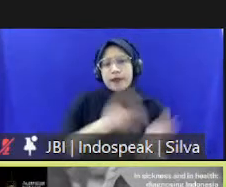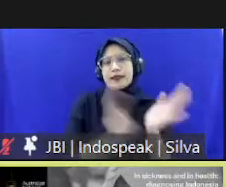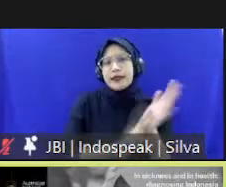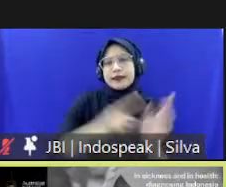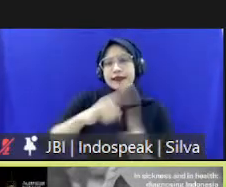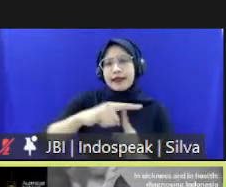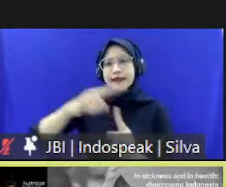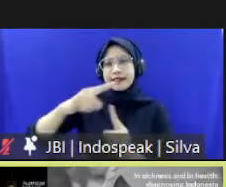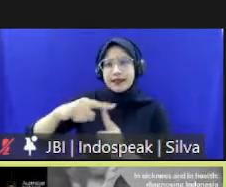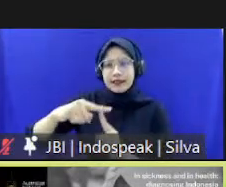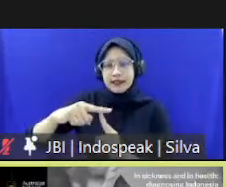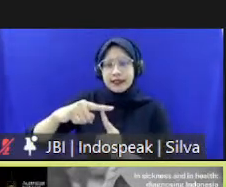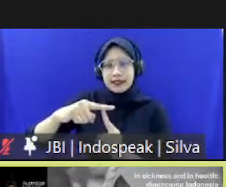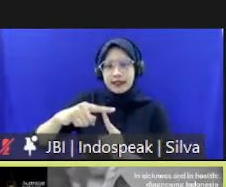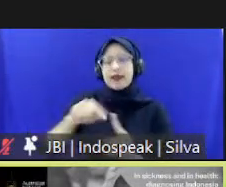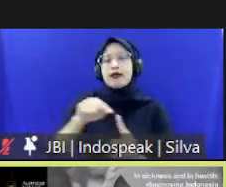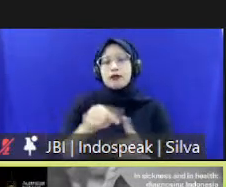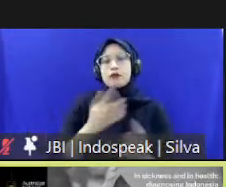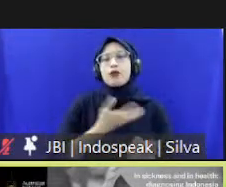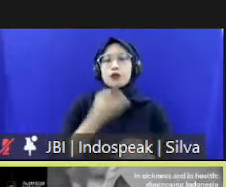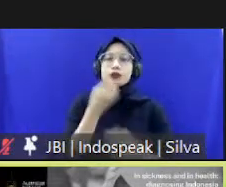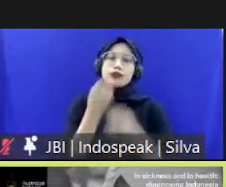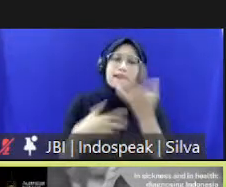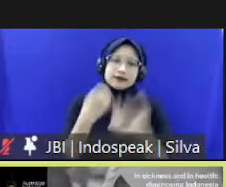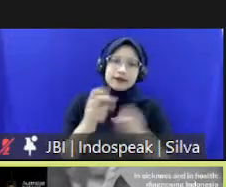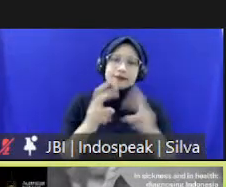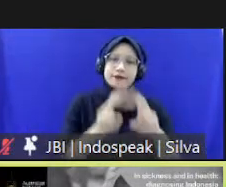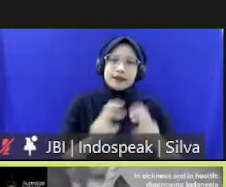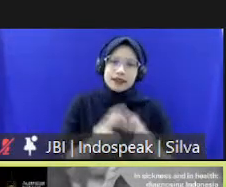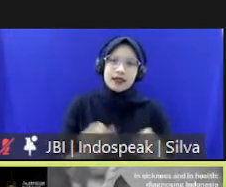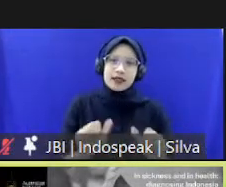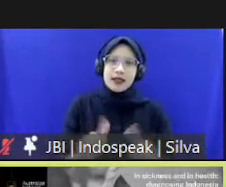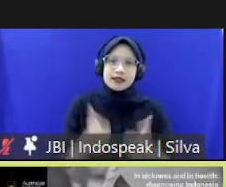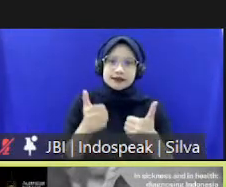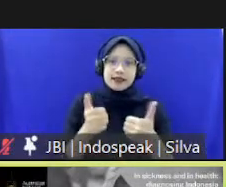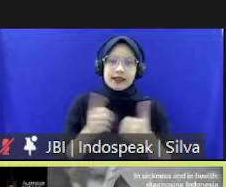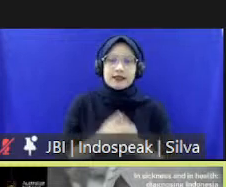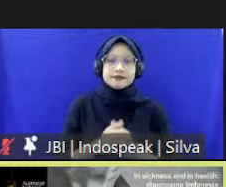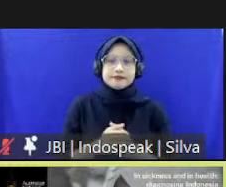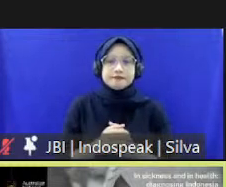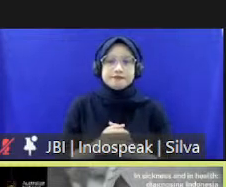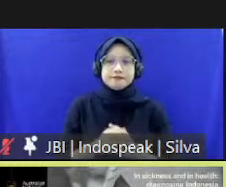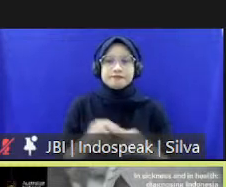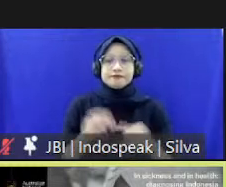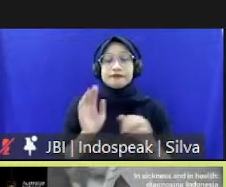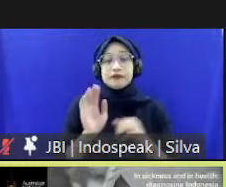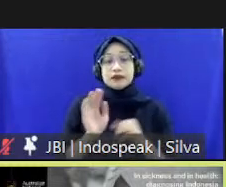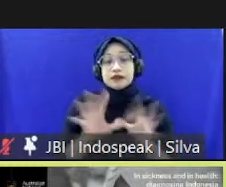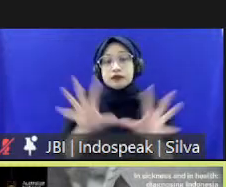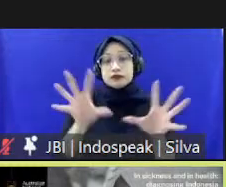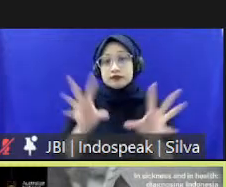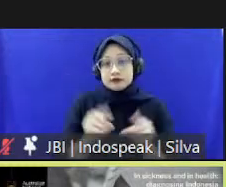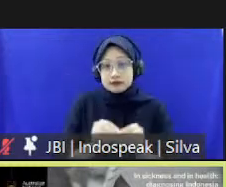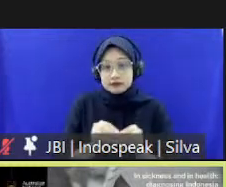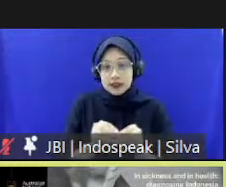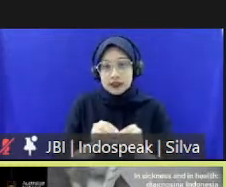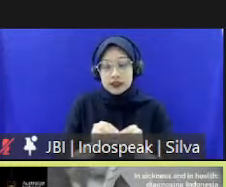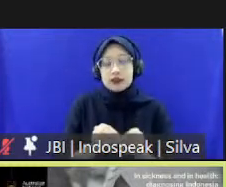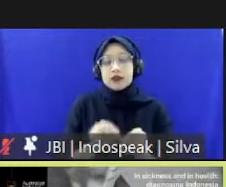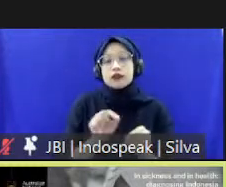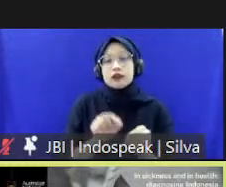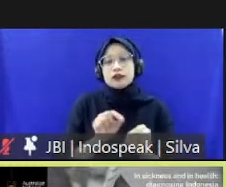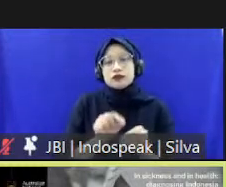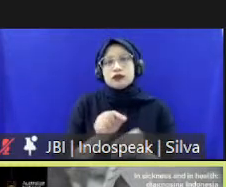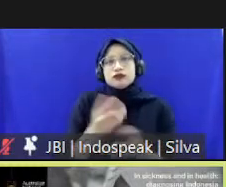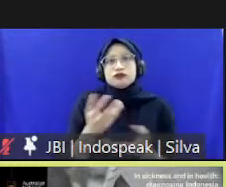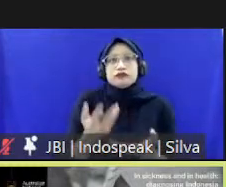of like what we're going to highlight as well. So we are going to conclude this by giving you some ideas what need to be